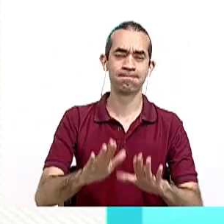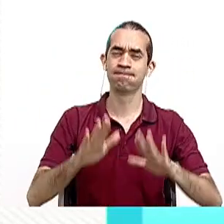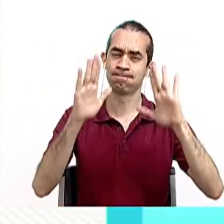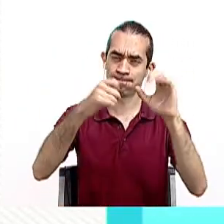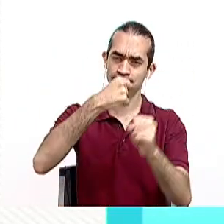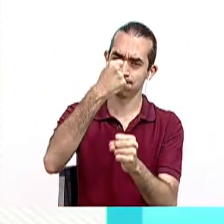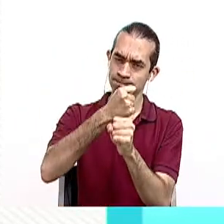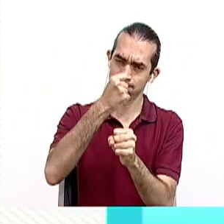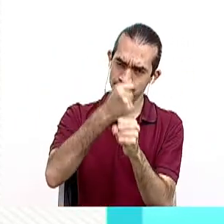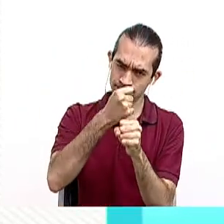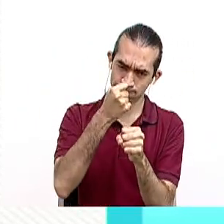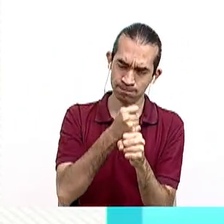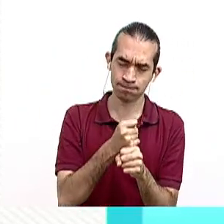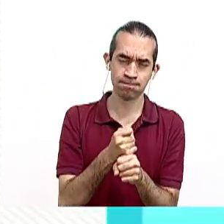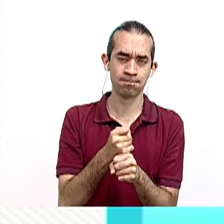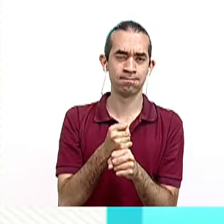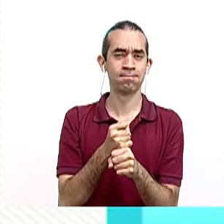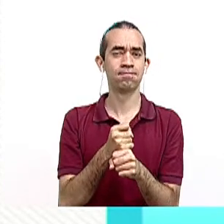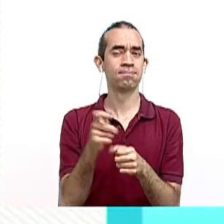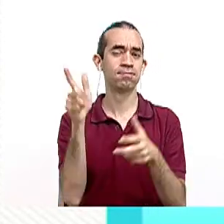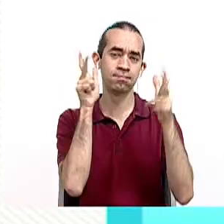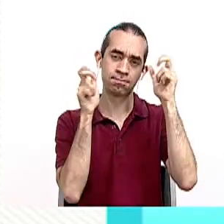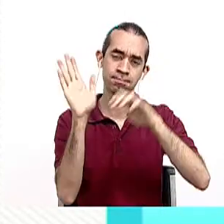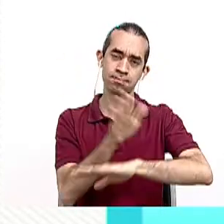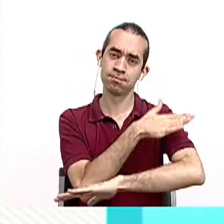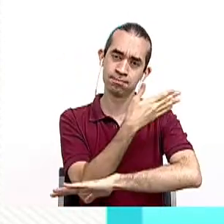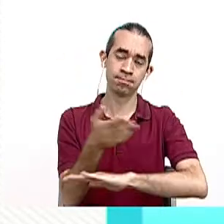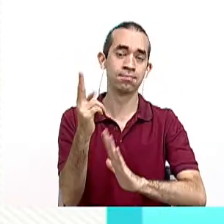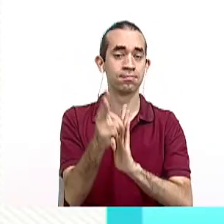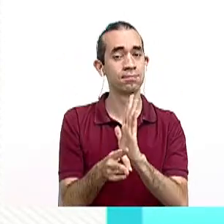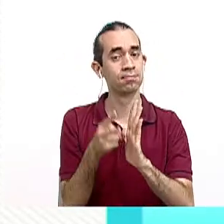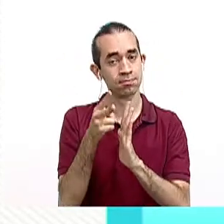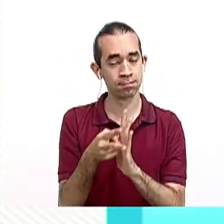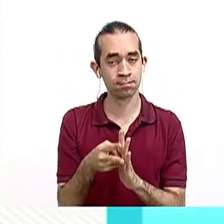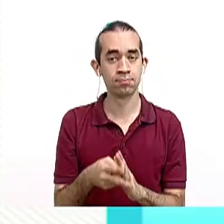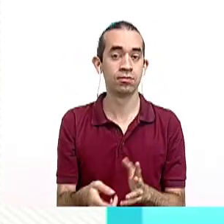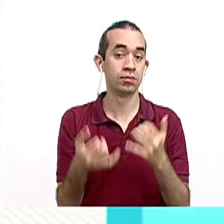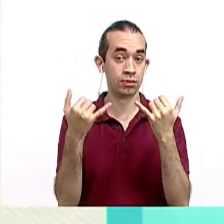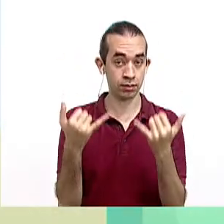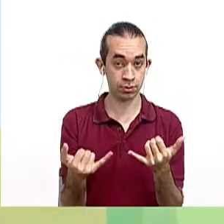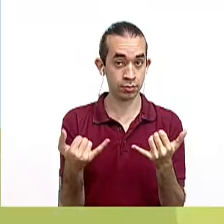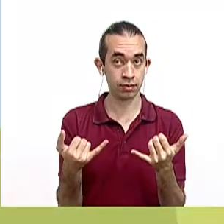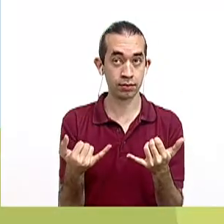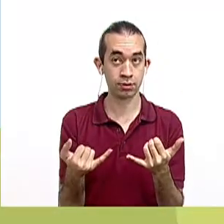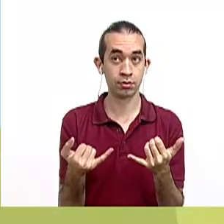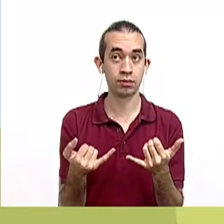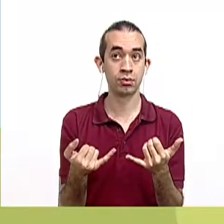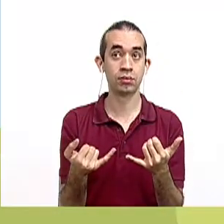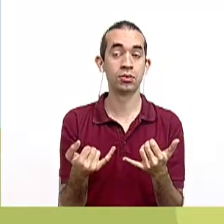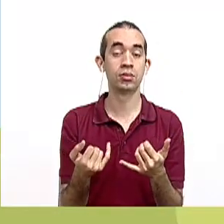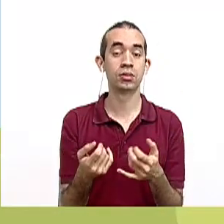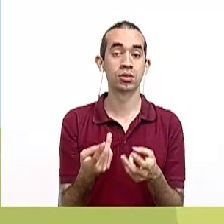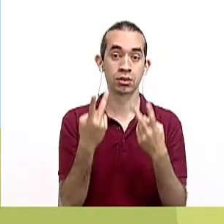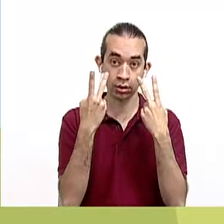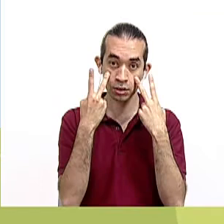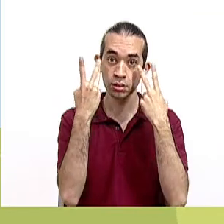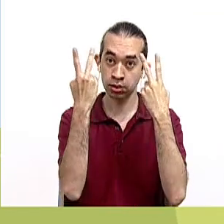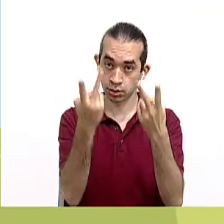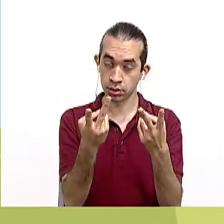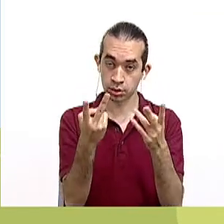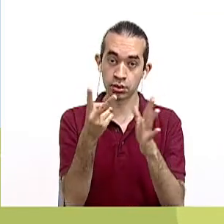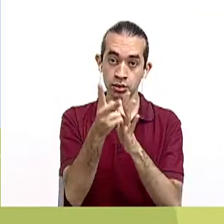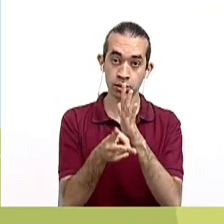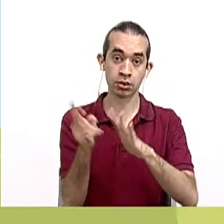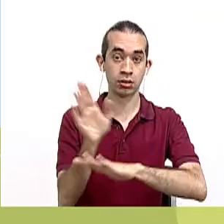listening to the video song. Okay, now we are going to watch the